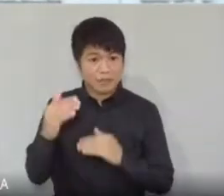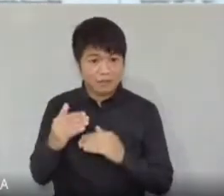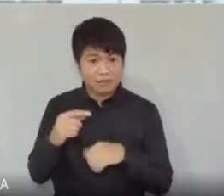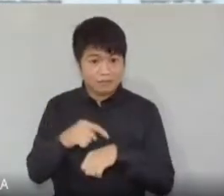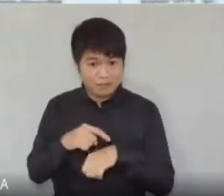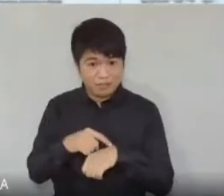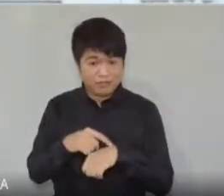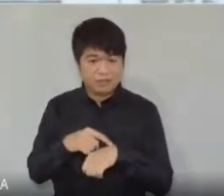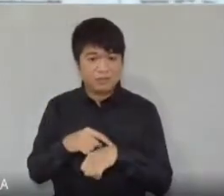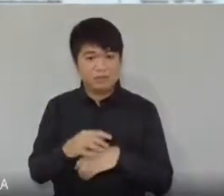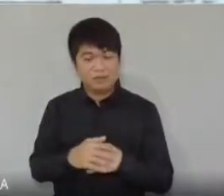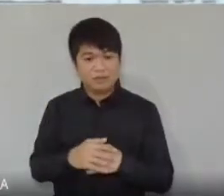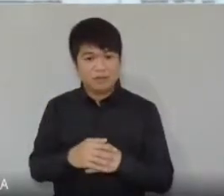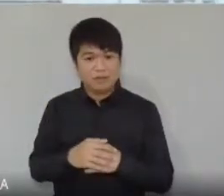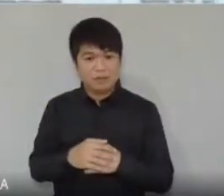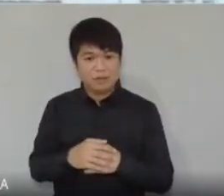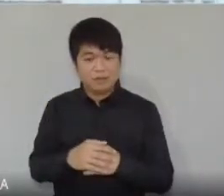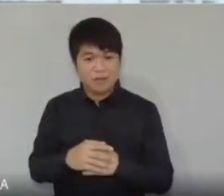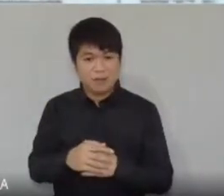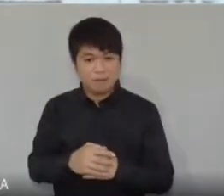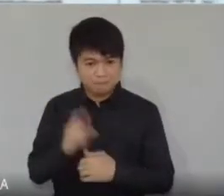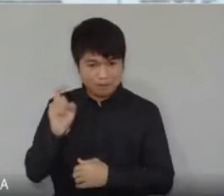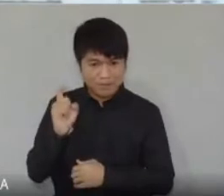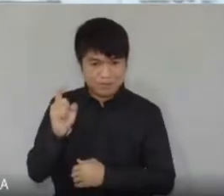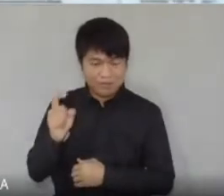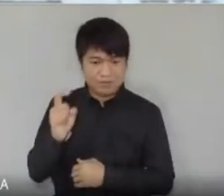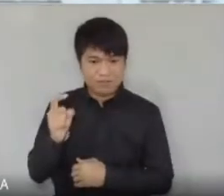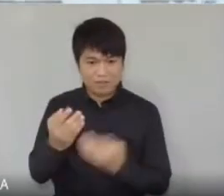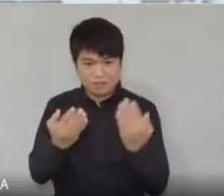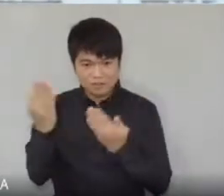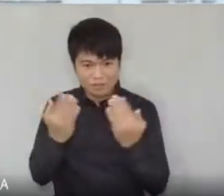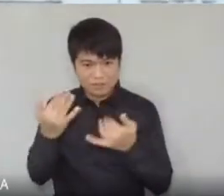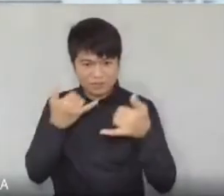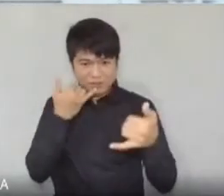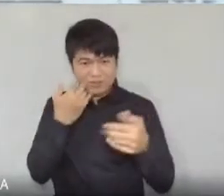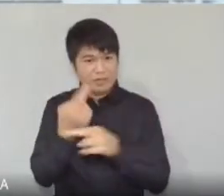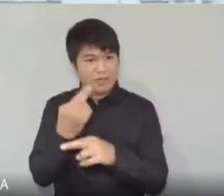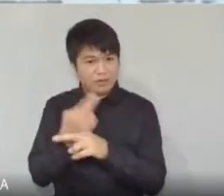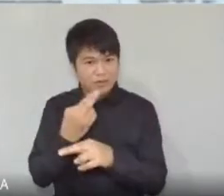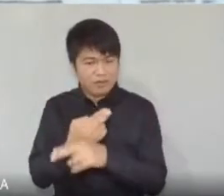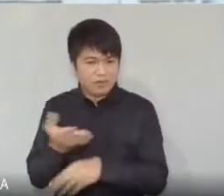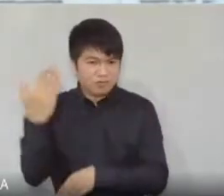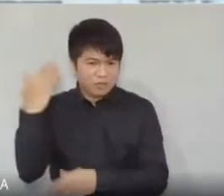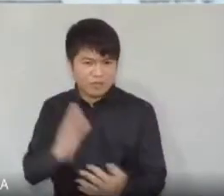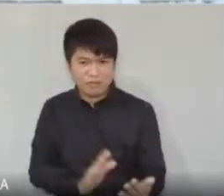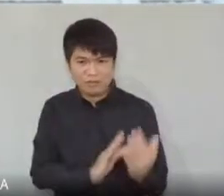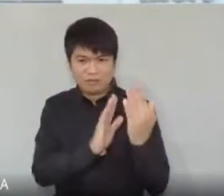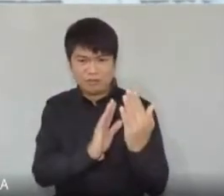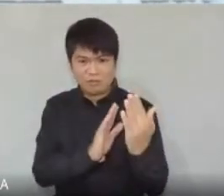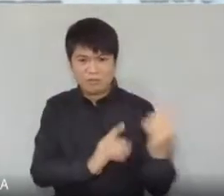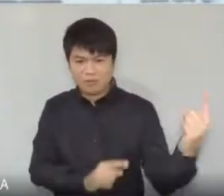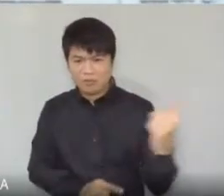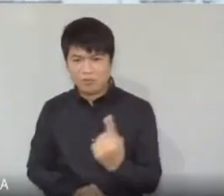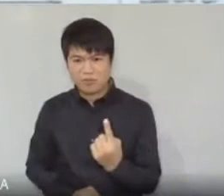the facility. And for a better outcome for the monitoring and status of our patients,